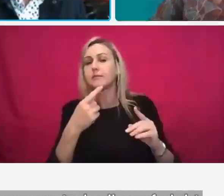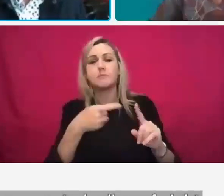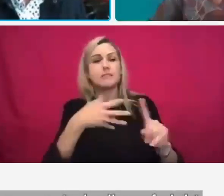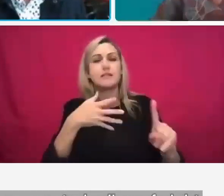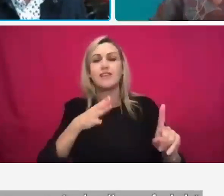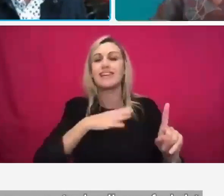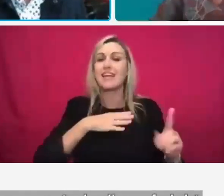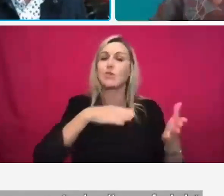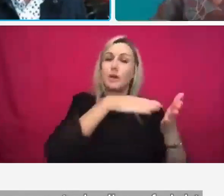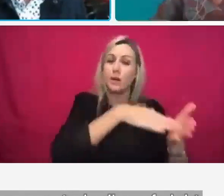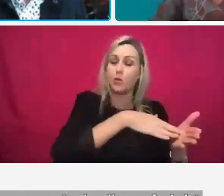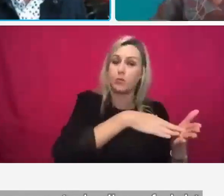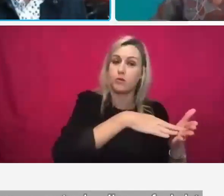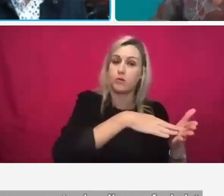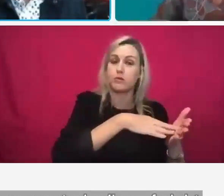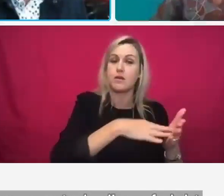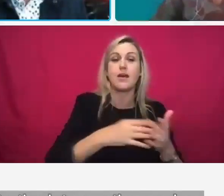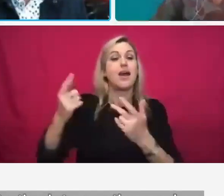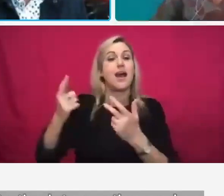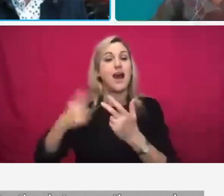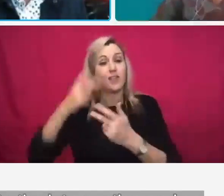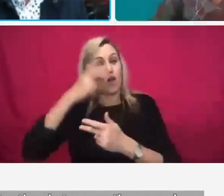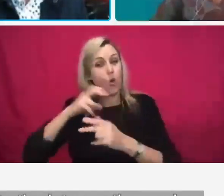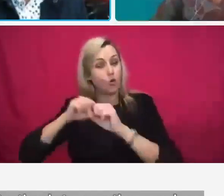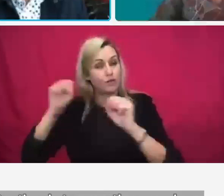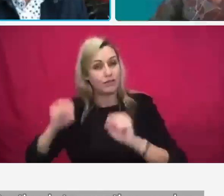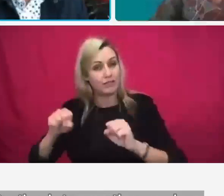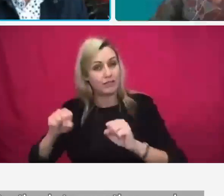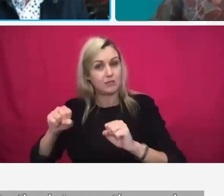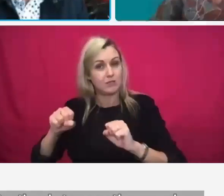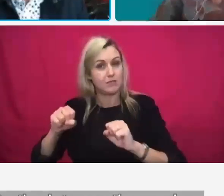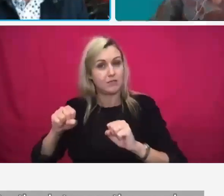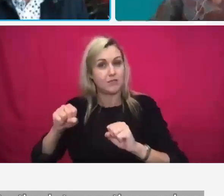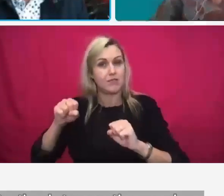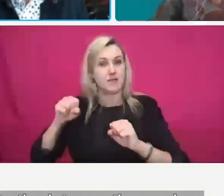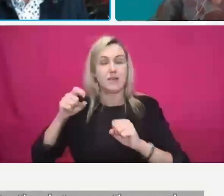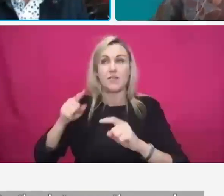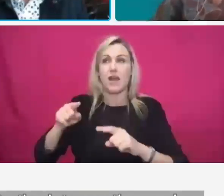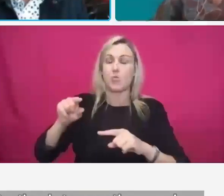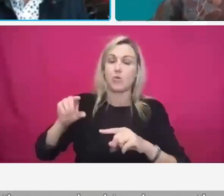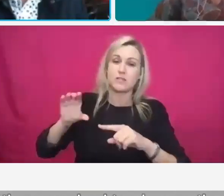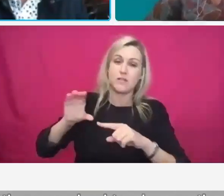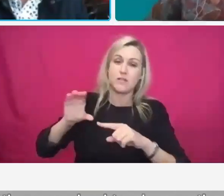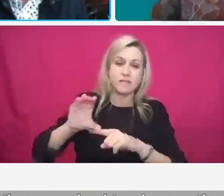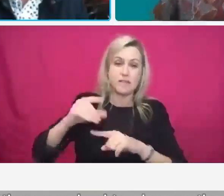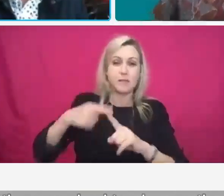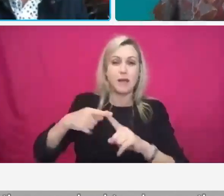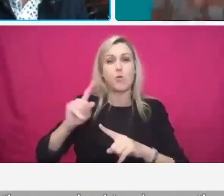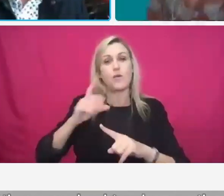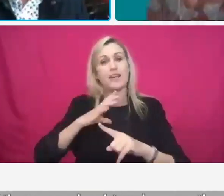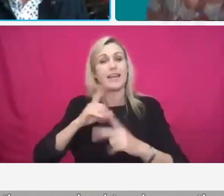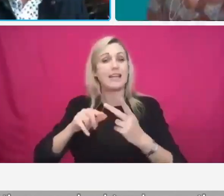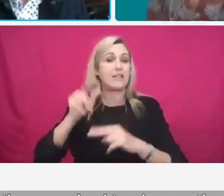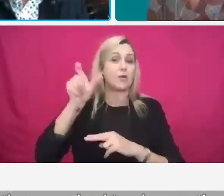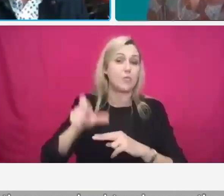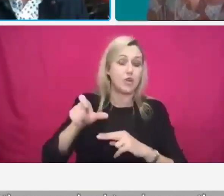were created a line of sight from the funding question to the intervention. So if someone's needs changed,